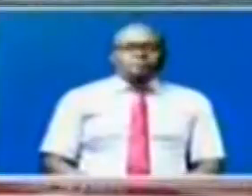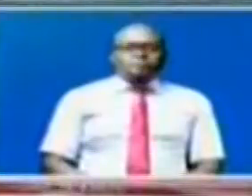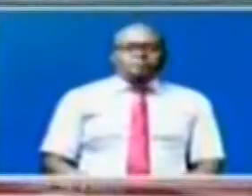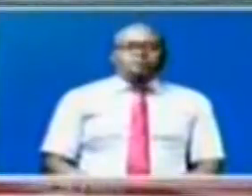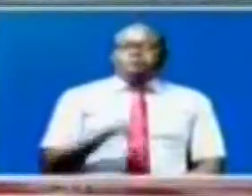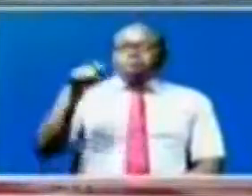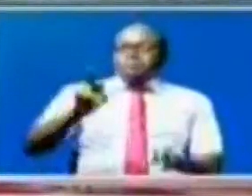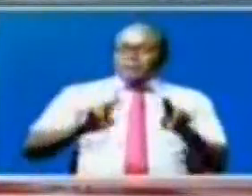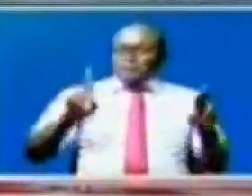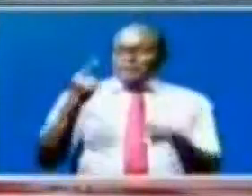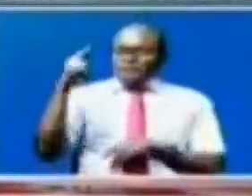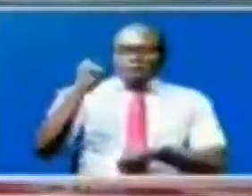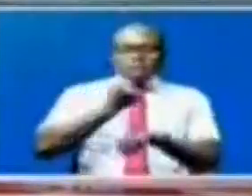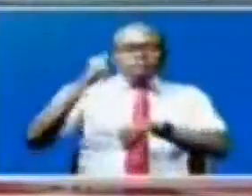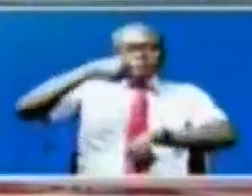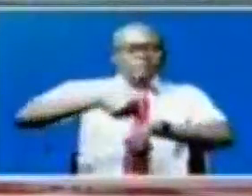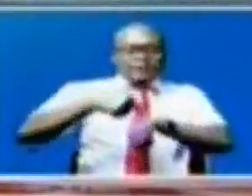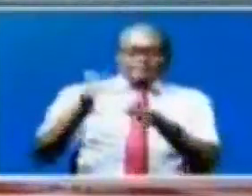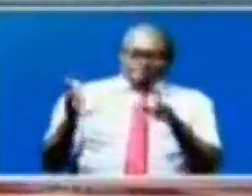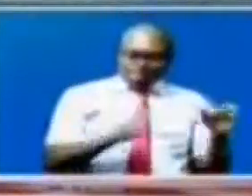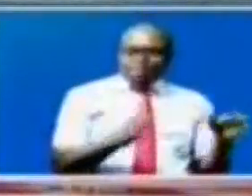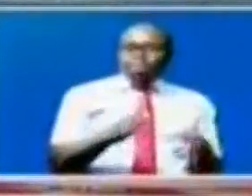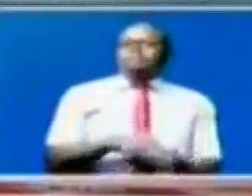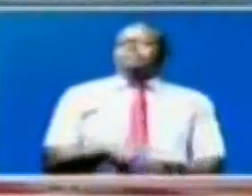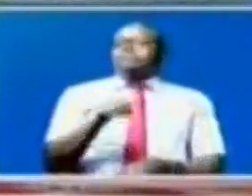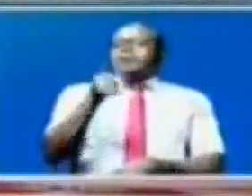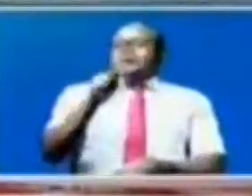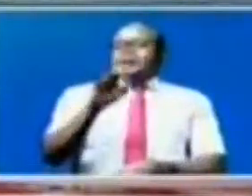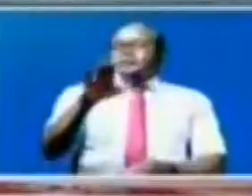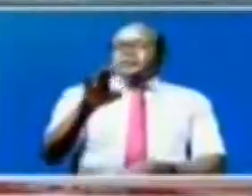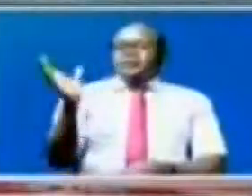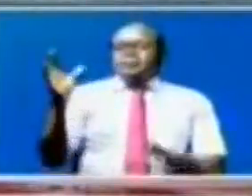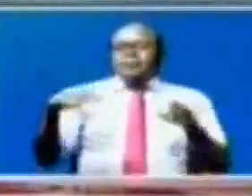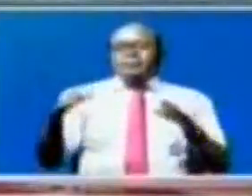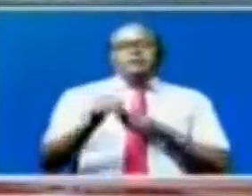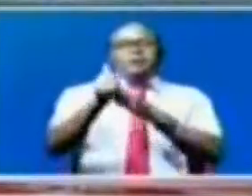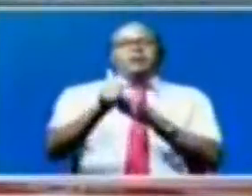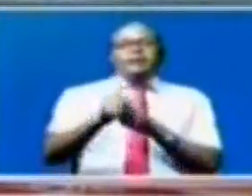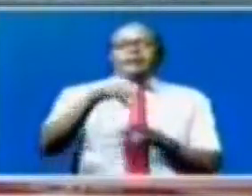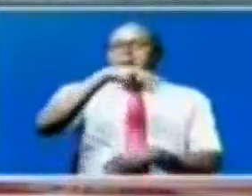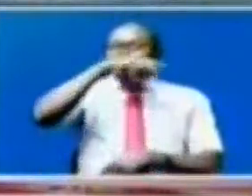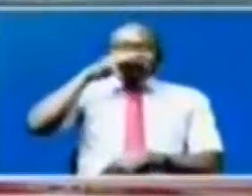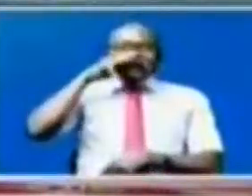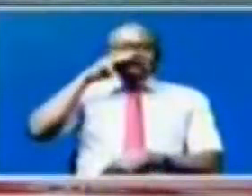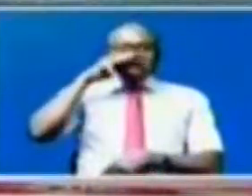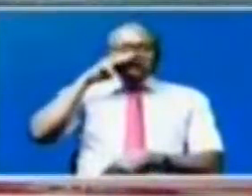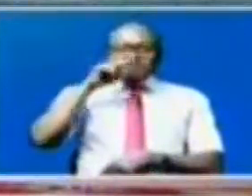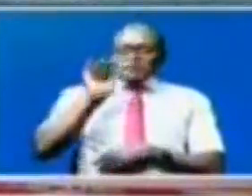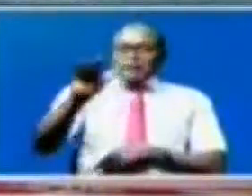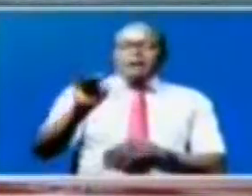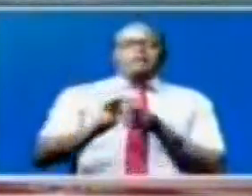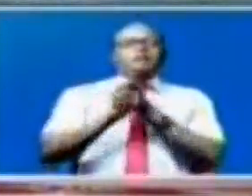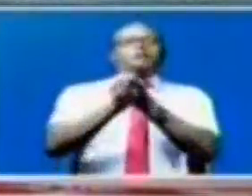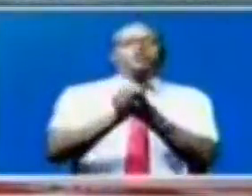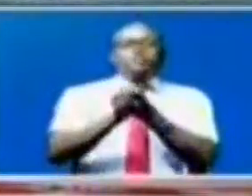Brace yourself for tough times there. But away from that, Amani National Congress Party leader Musalia Mudavadi now wants the Jubilee administration